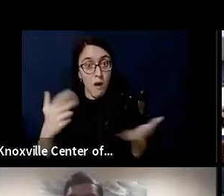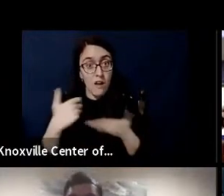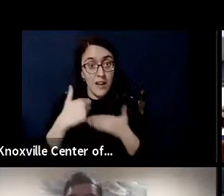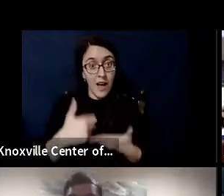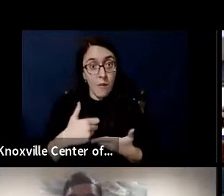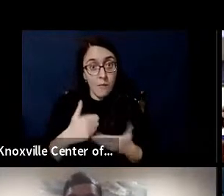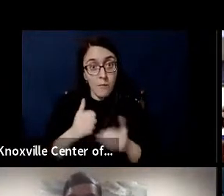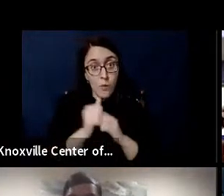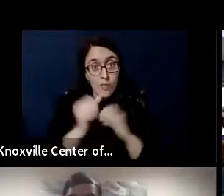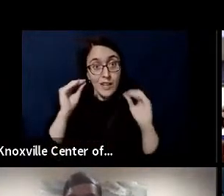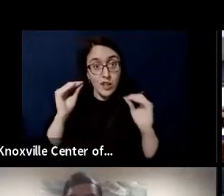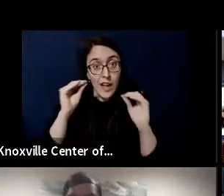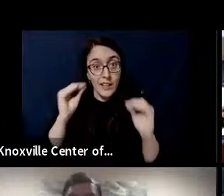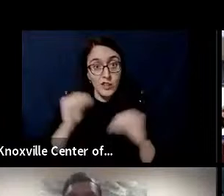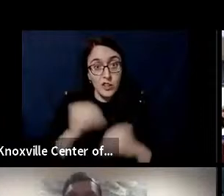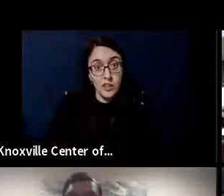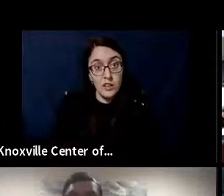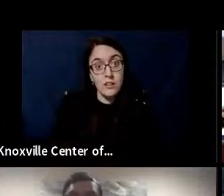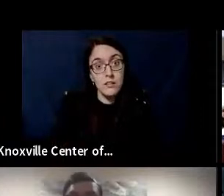with education?